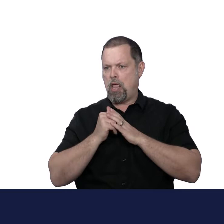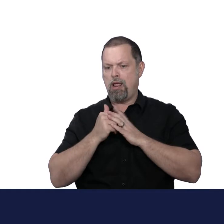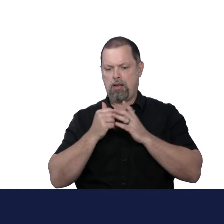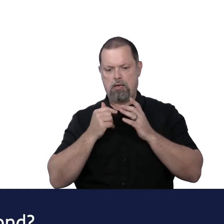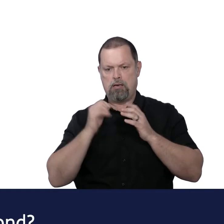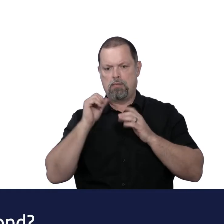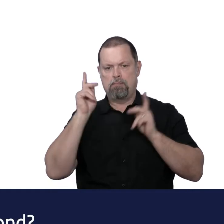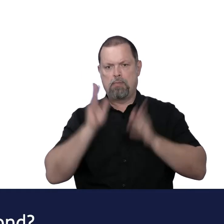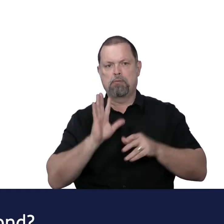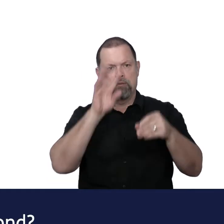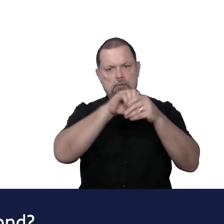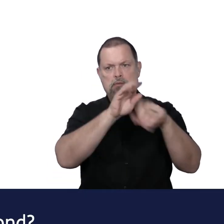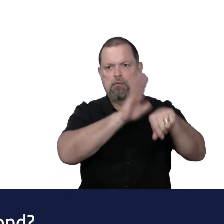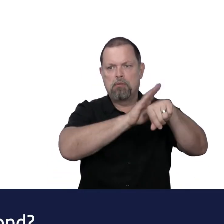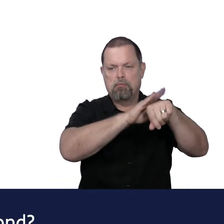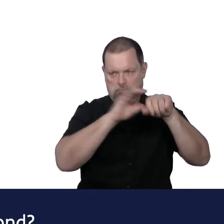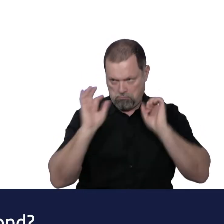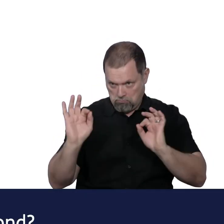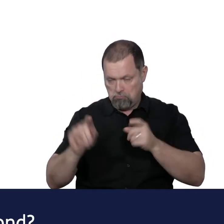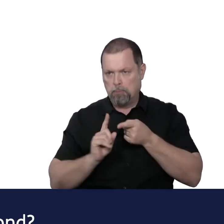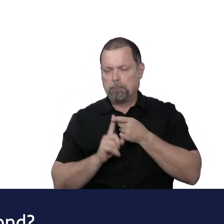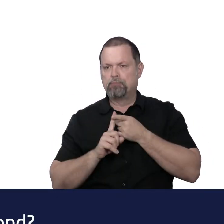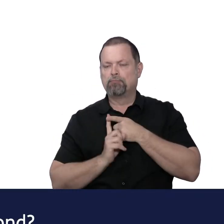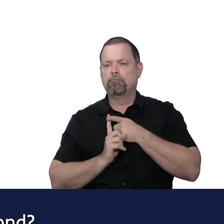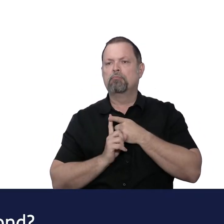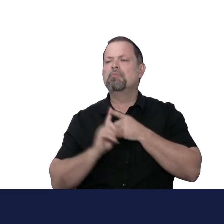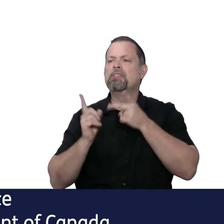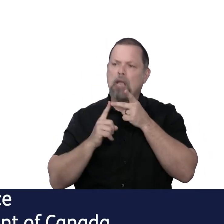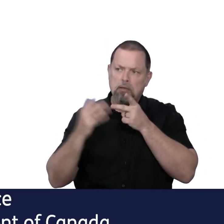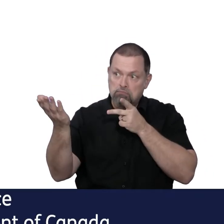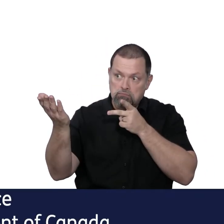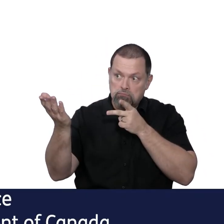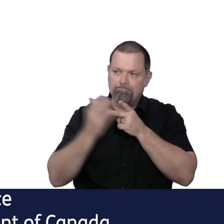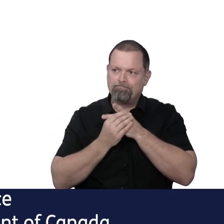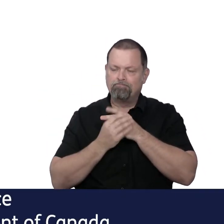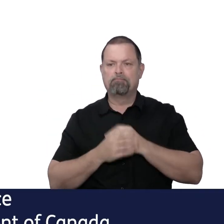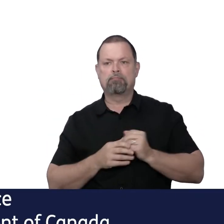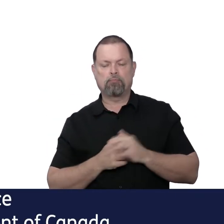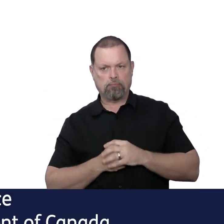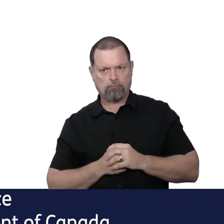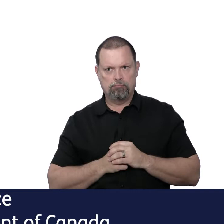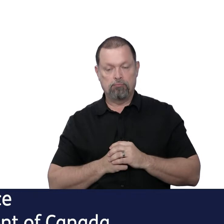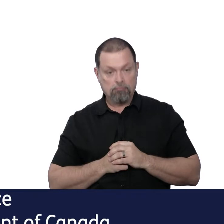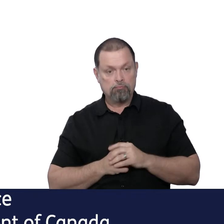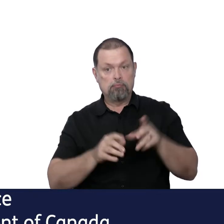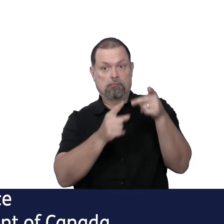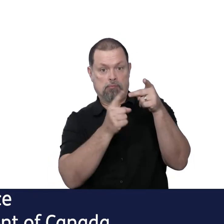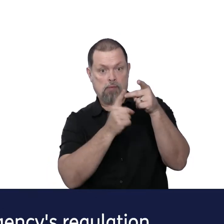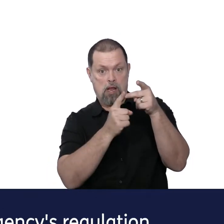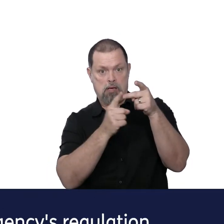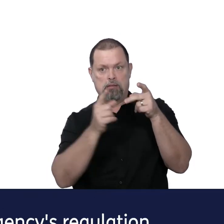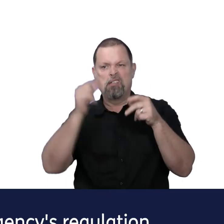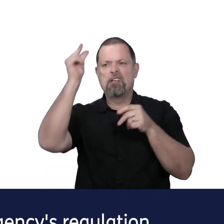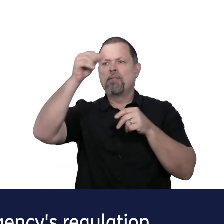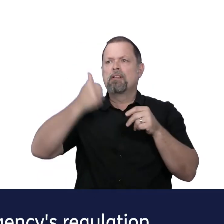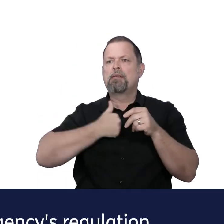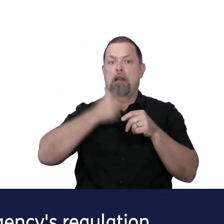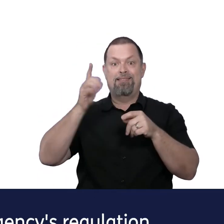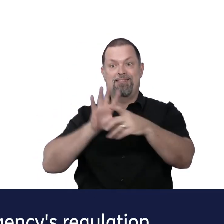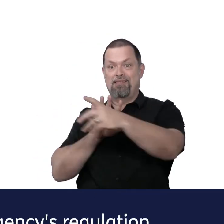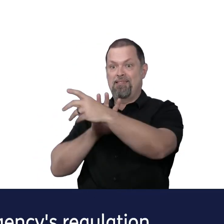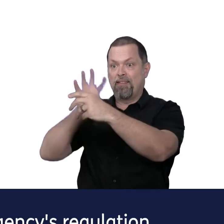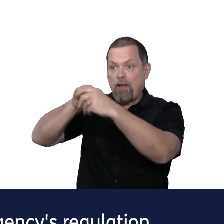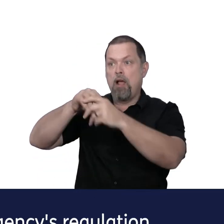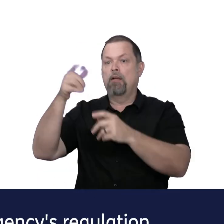input. What about the second? The second chance to take part in the Government of Canada or the Canadian